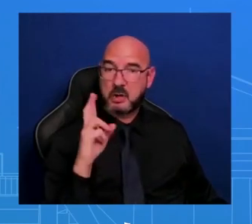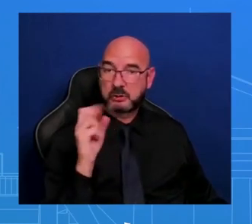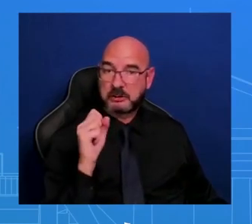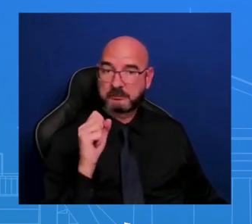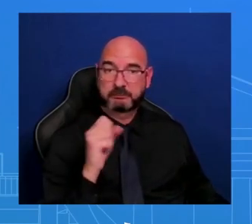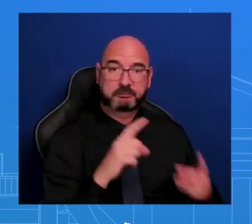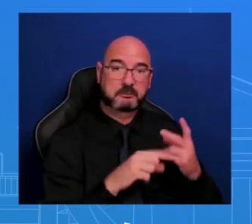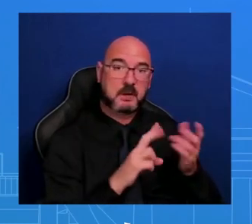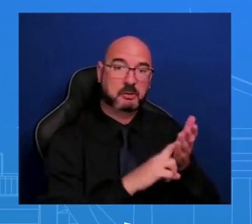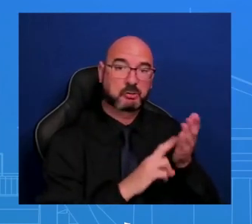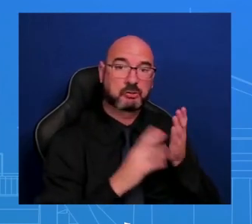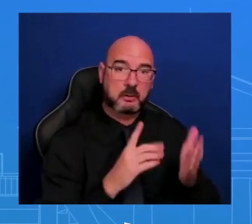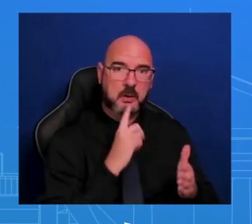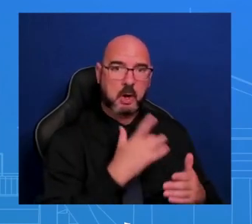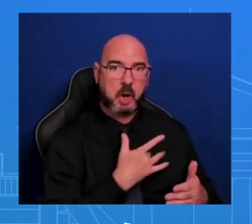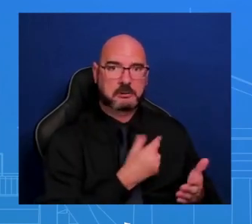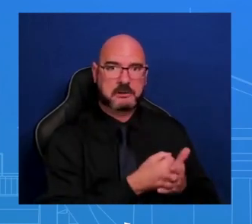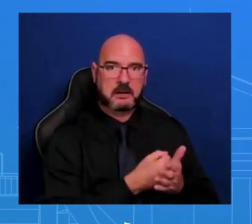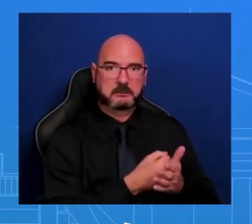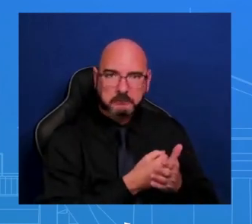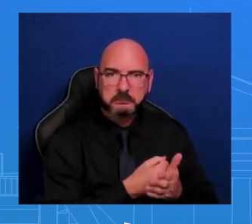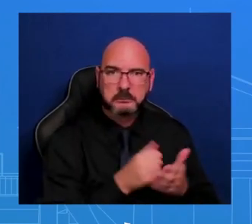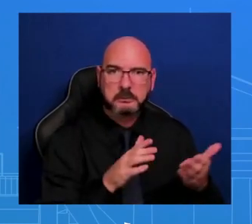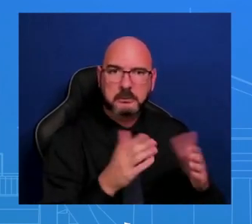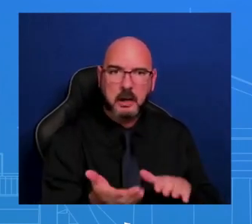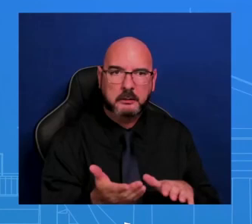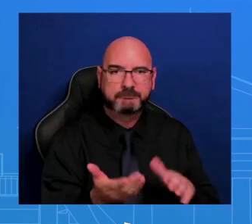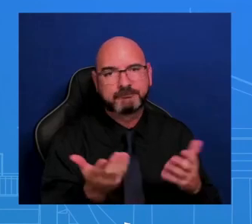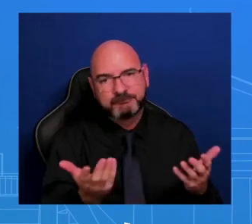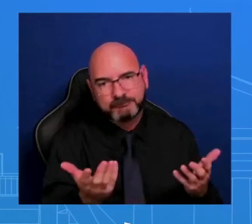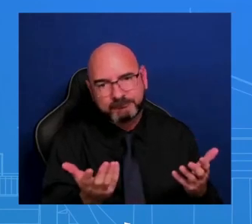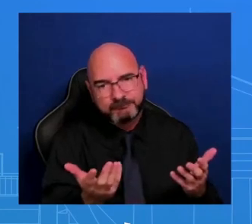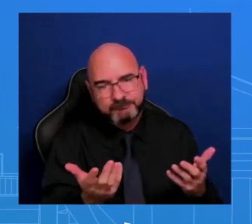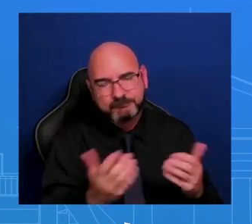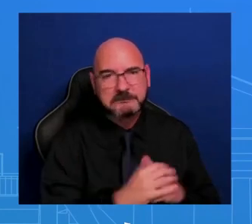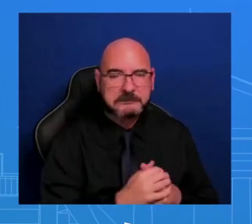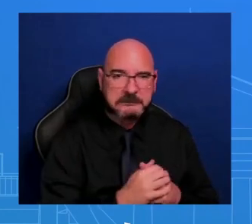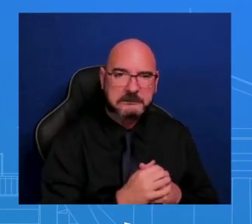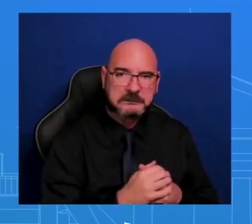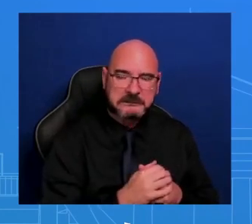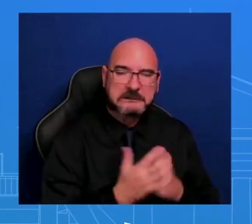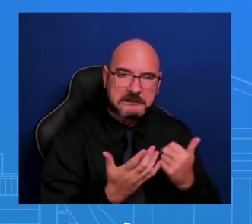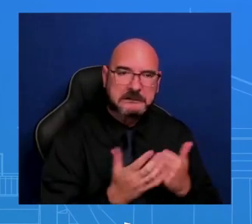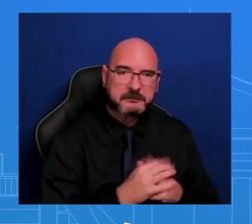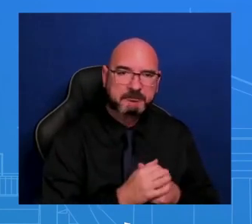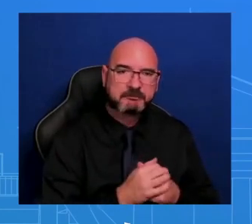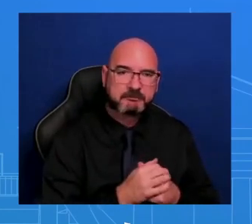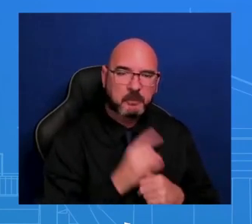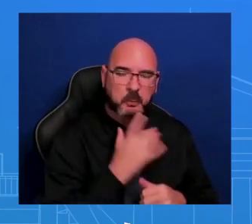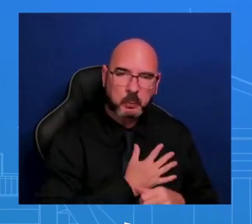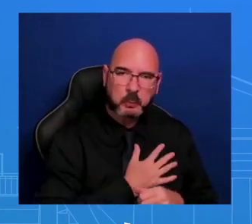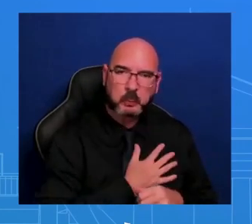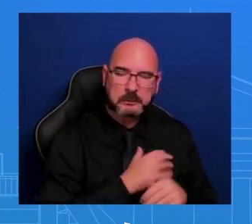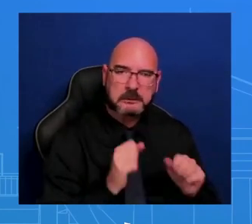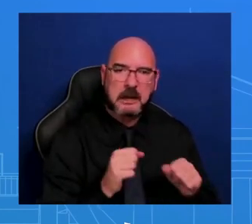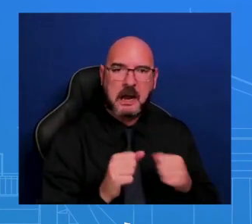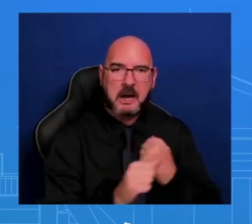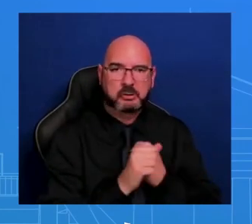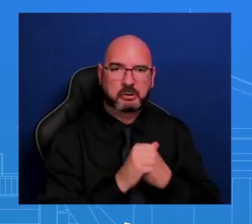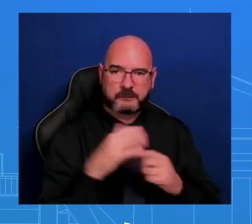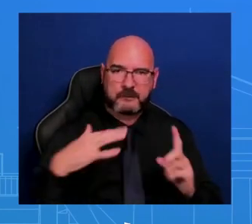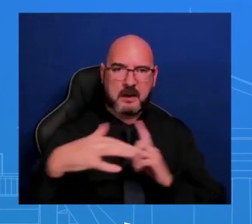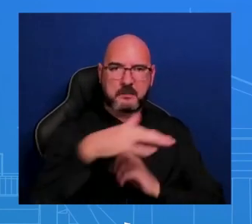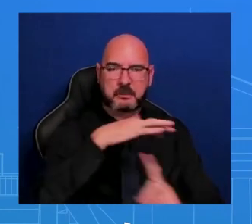sheltering. So it's potentially a dangerous environment, and we're taking it very, very seriously.